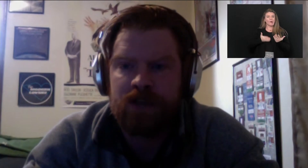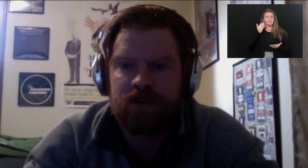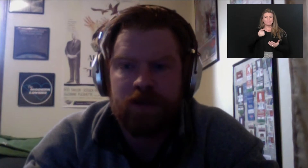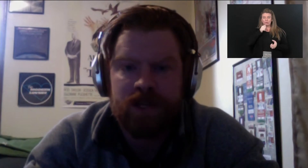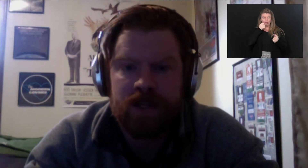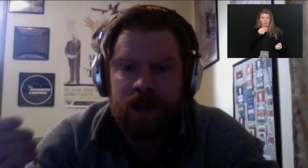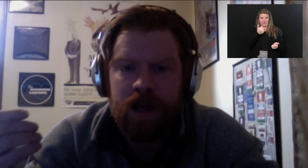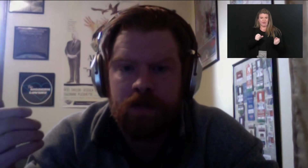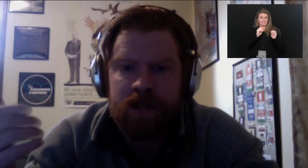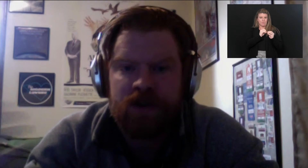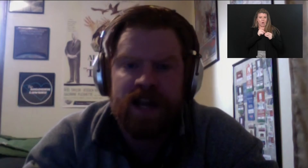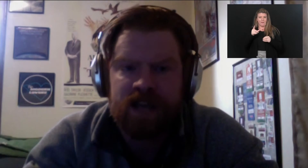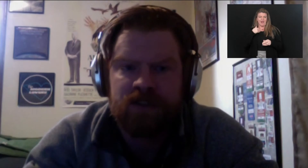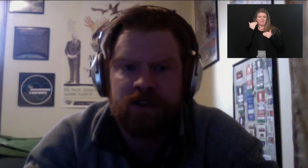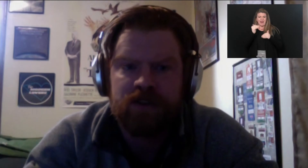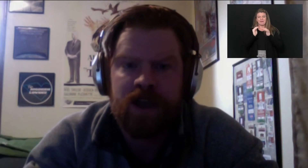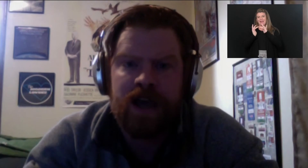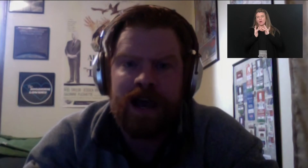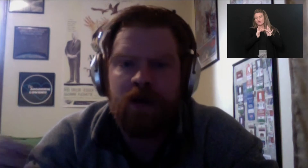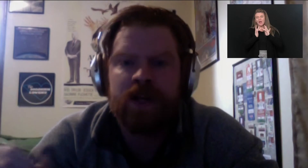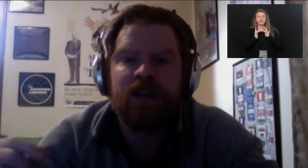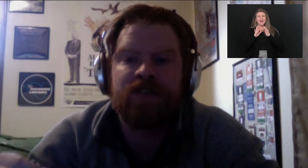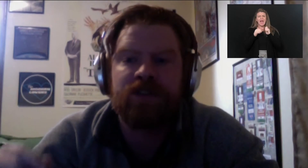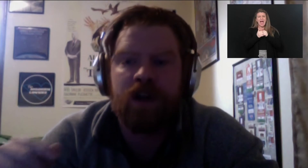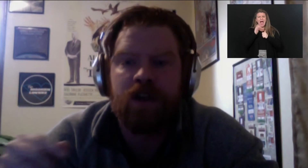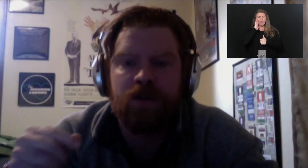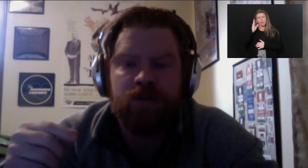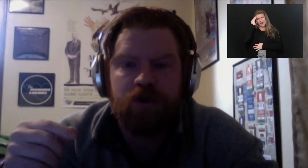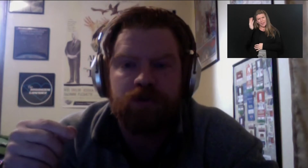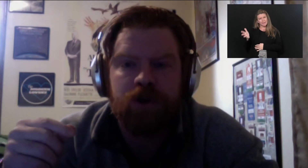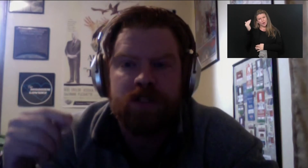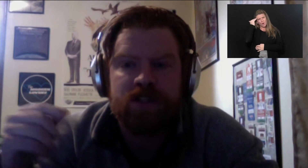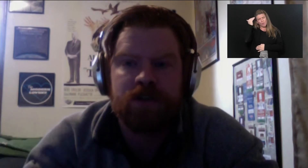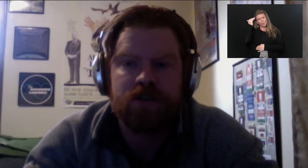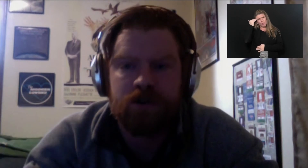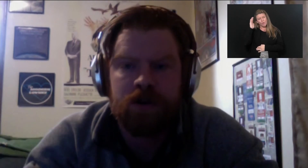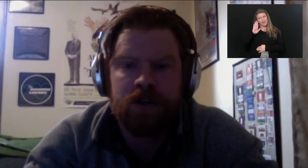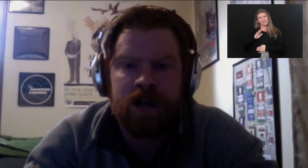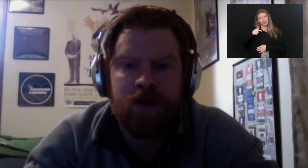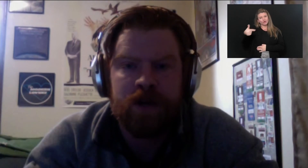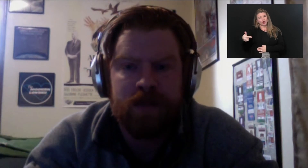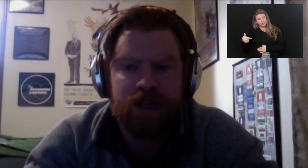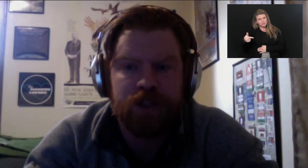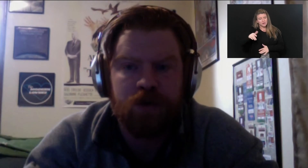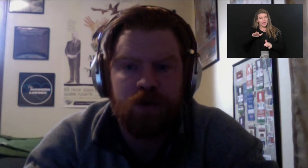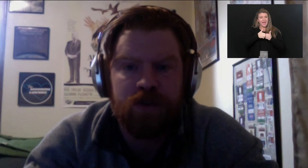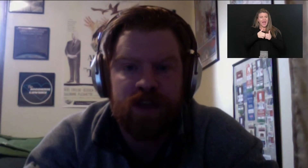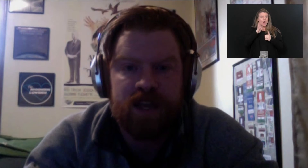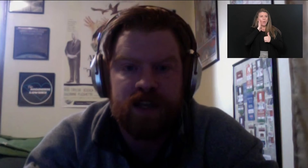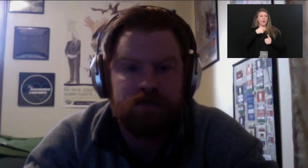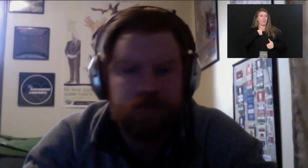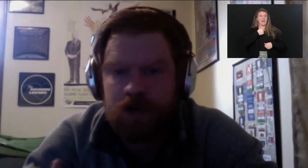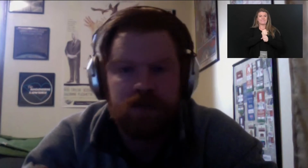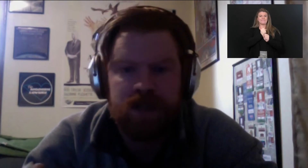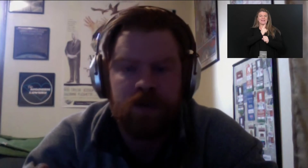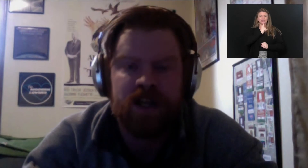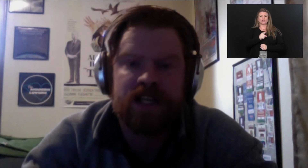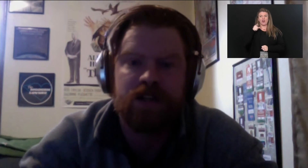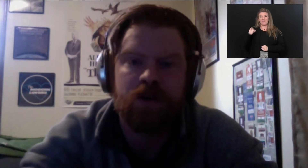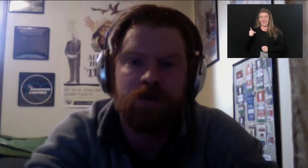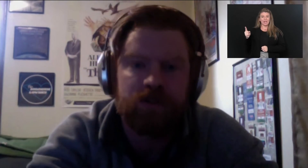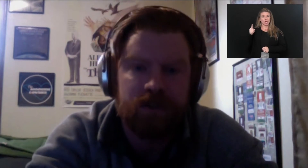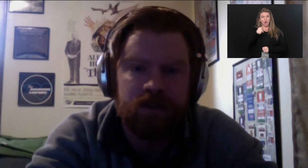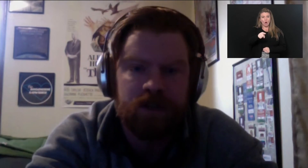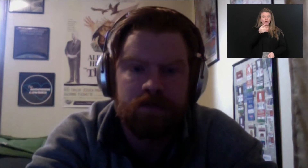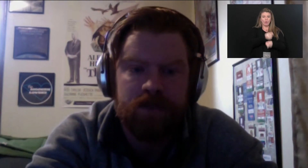anymore, has limited internet access. How are we going to let those folks know it's their turn, and how are we going to make sure that they can, get where they need to